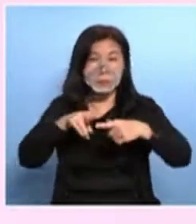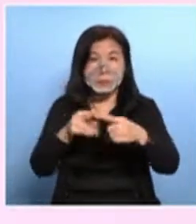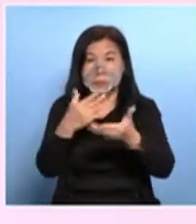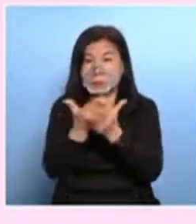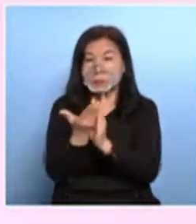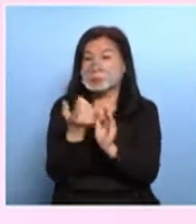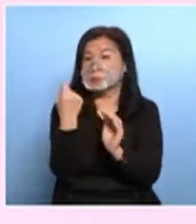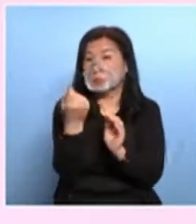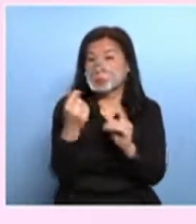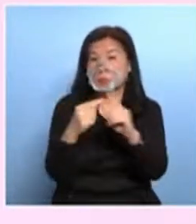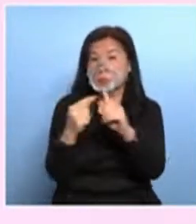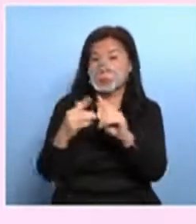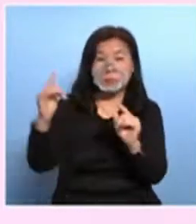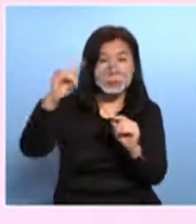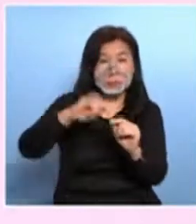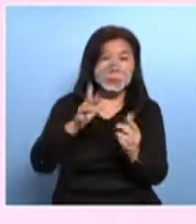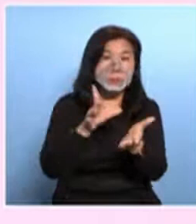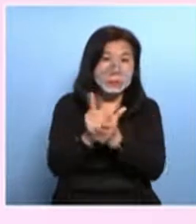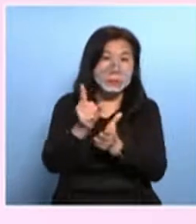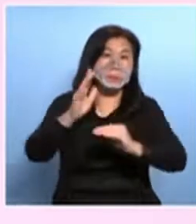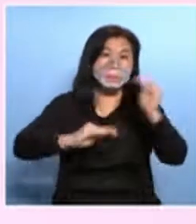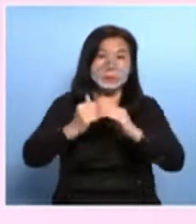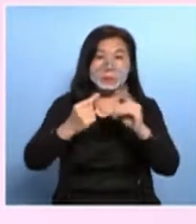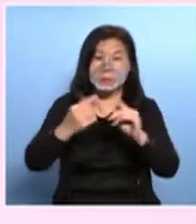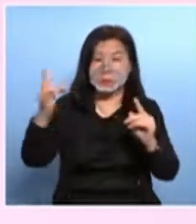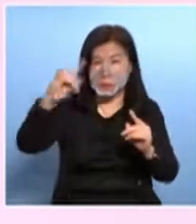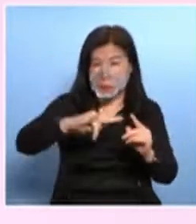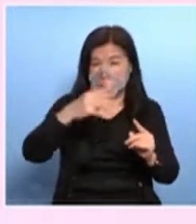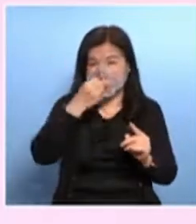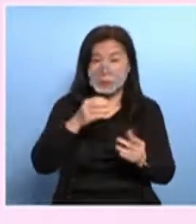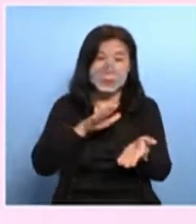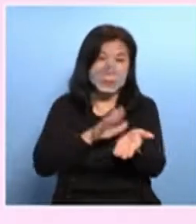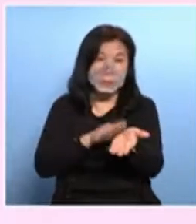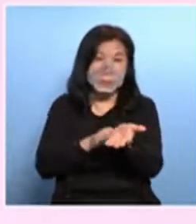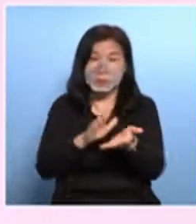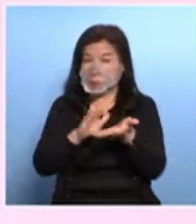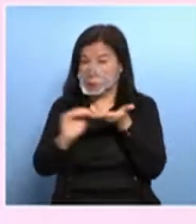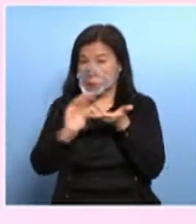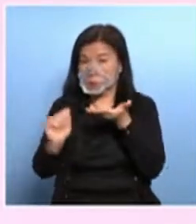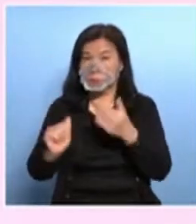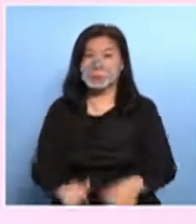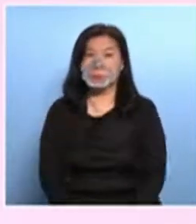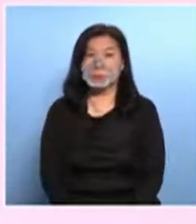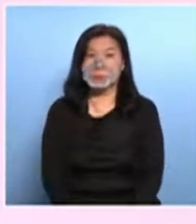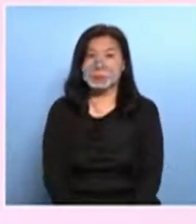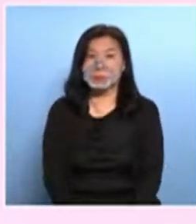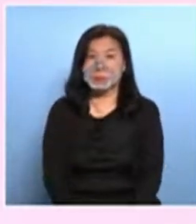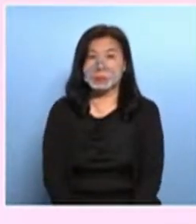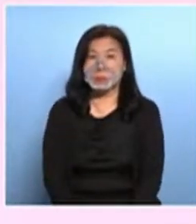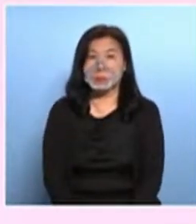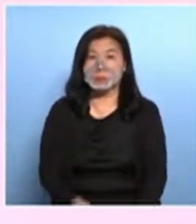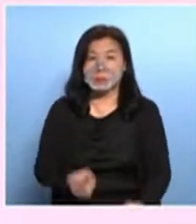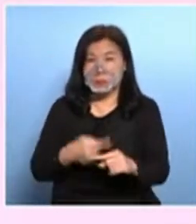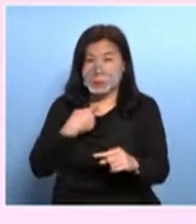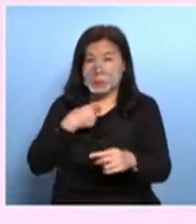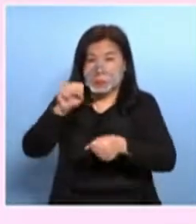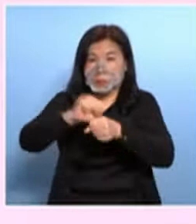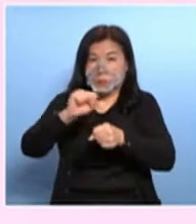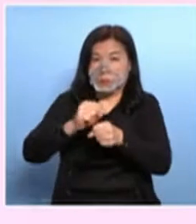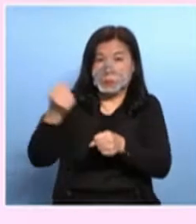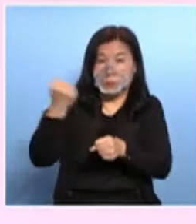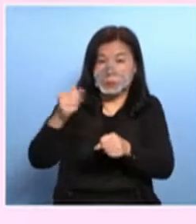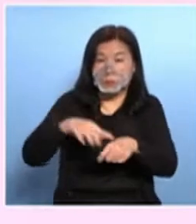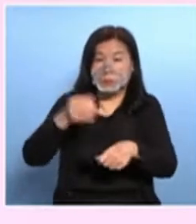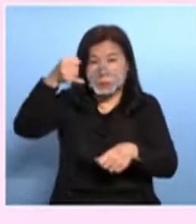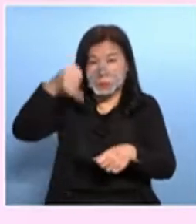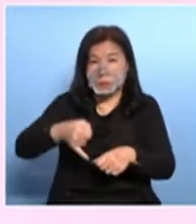Kong. We will consider rolling out more relevant measures to facilitate the entry of talents into Hong Kong in due course. Healthcare. To step